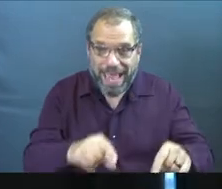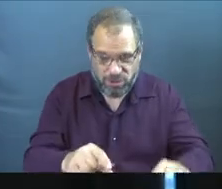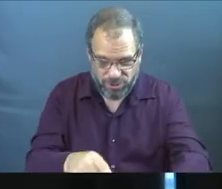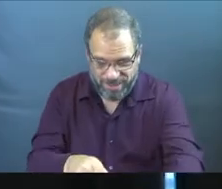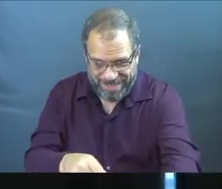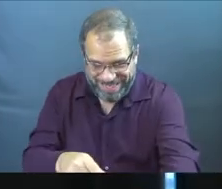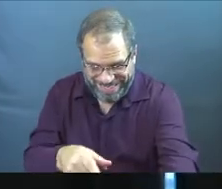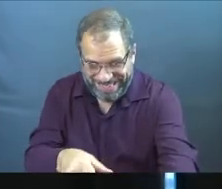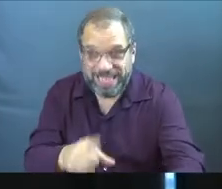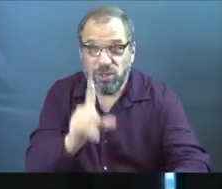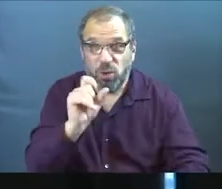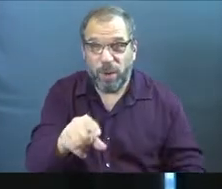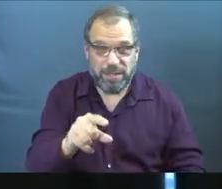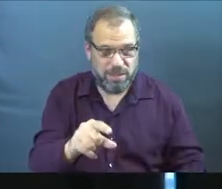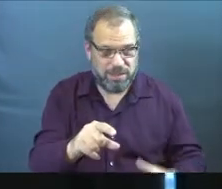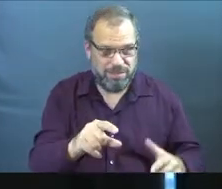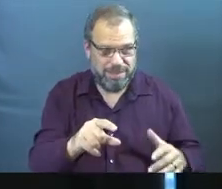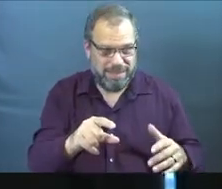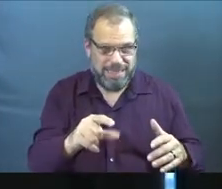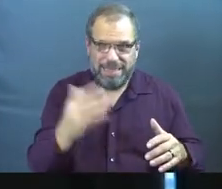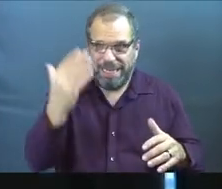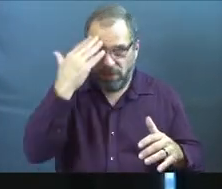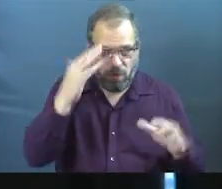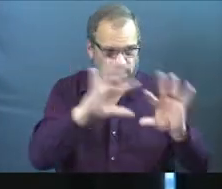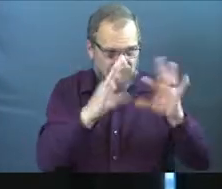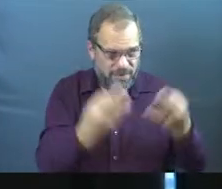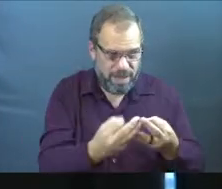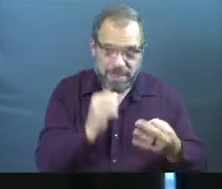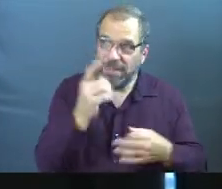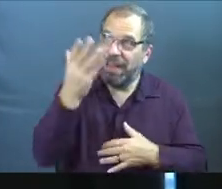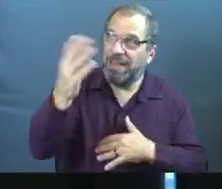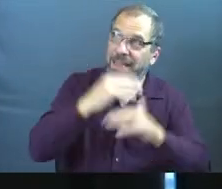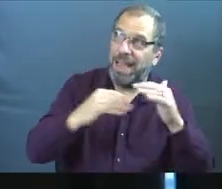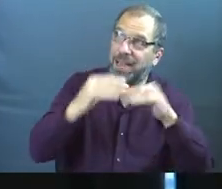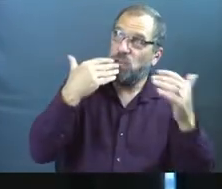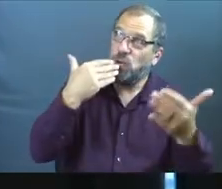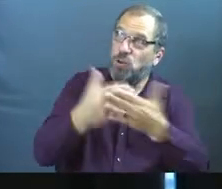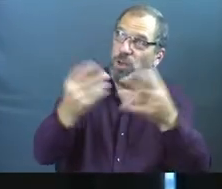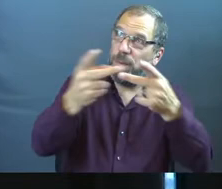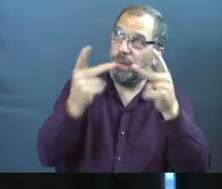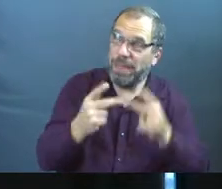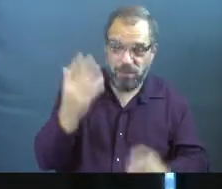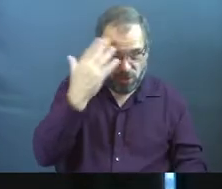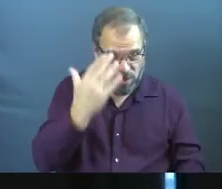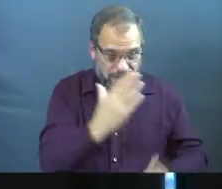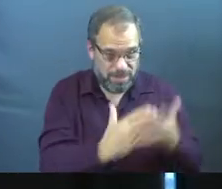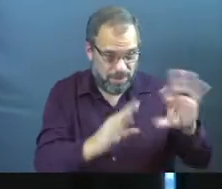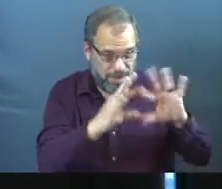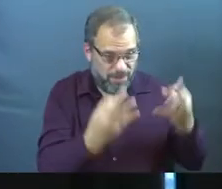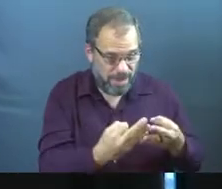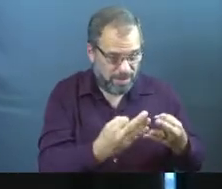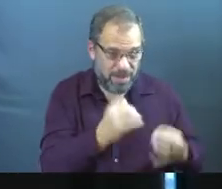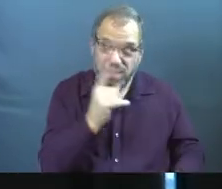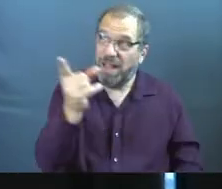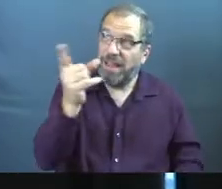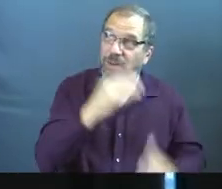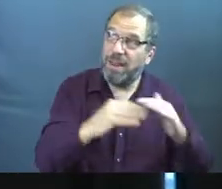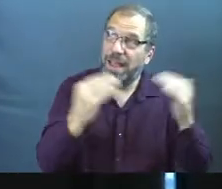answer to this kind of question, this very hard question of how can heaven be this good place if we know that some of our loved ones won't be